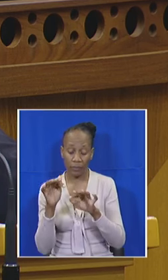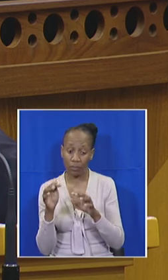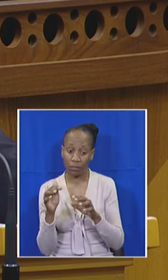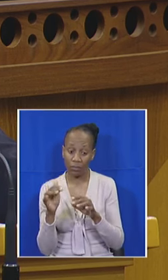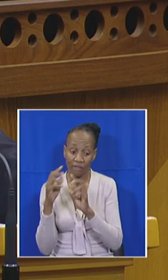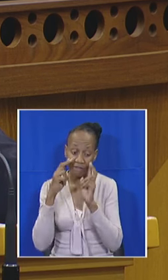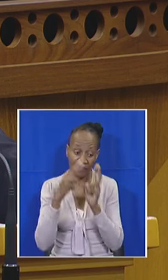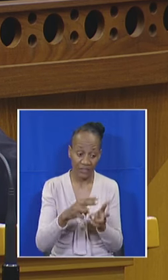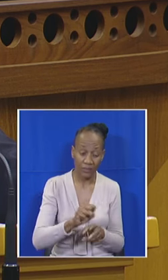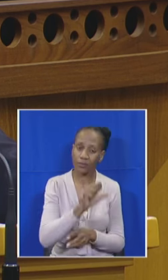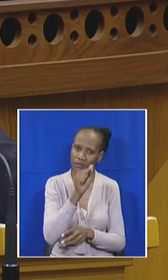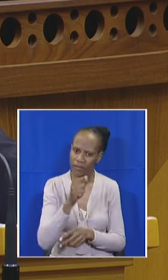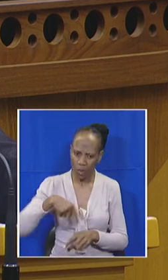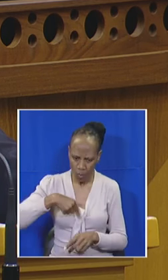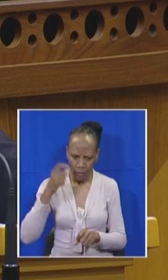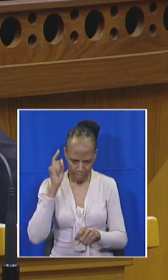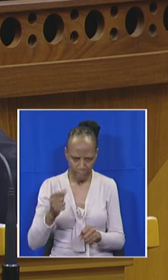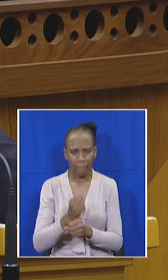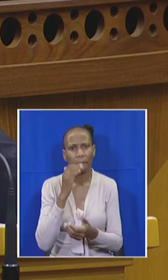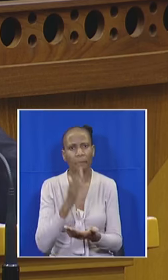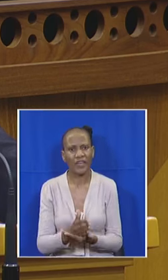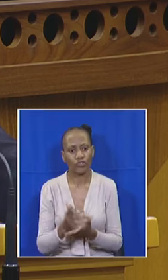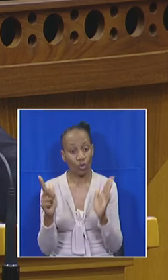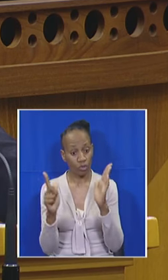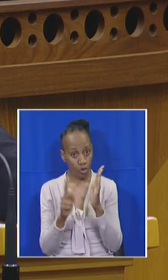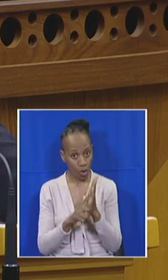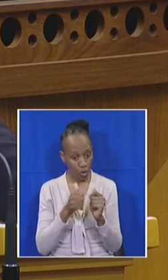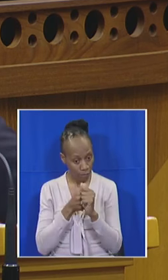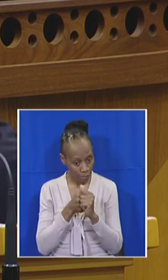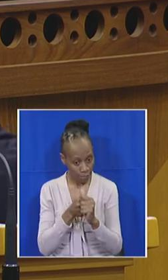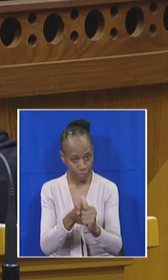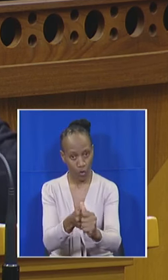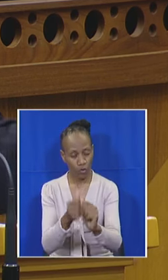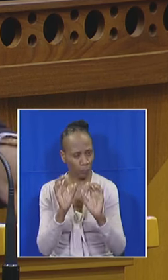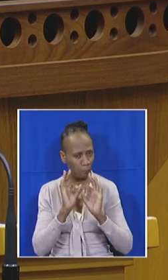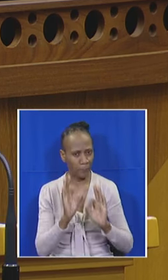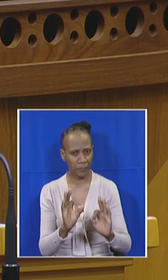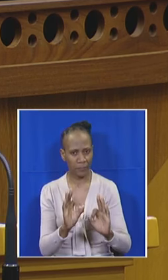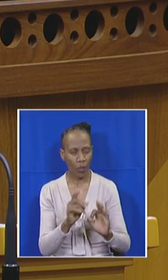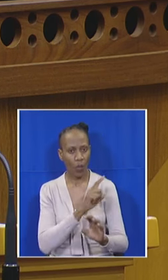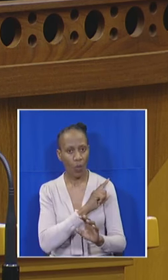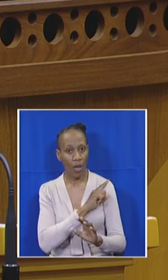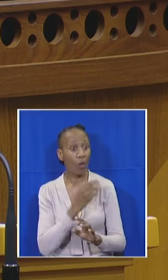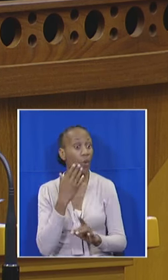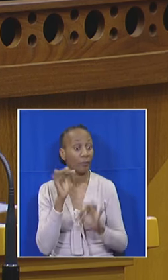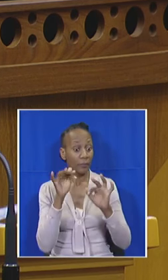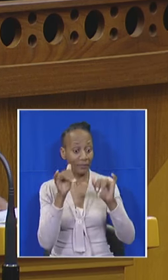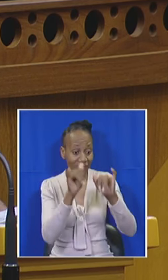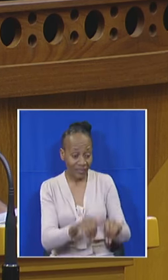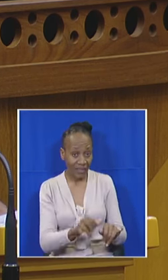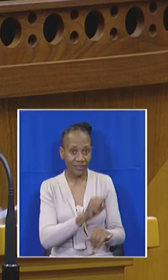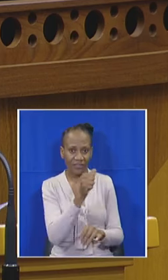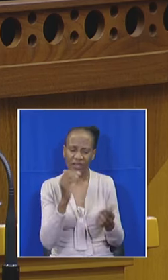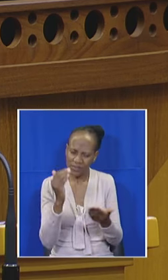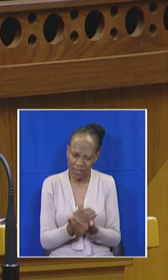ensuring that all legal processes are followed for their stay in our